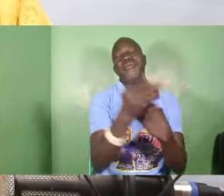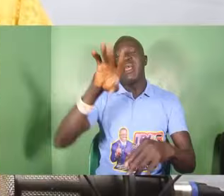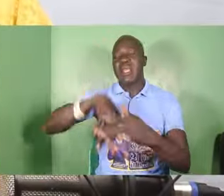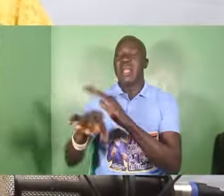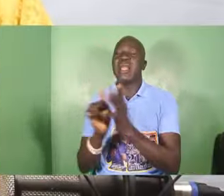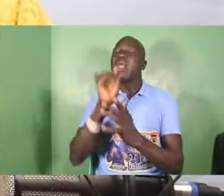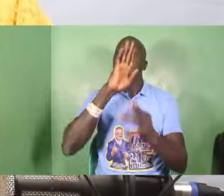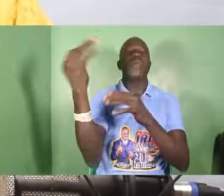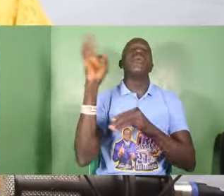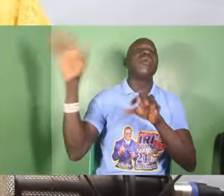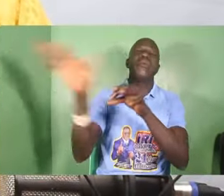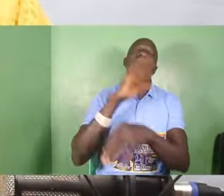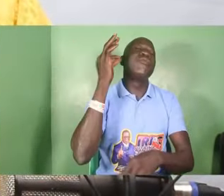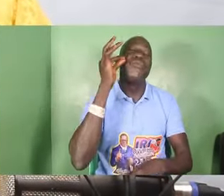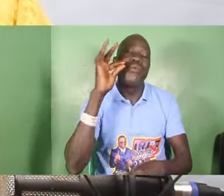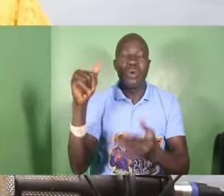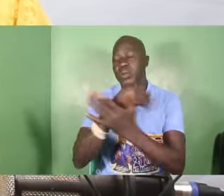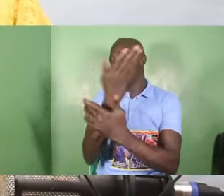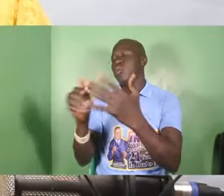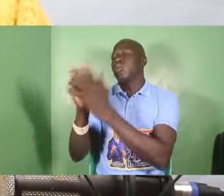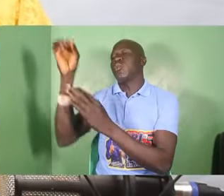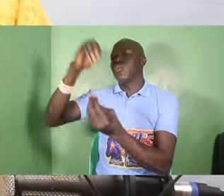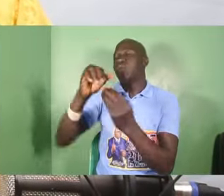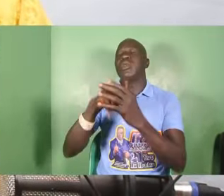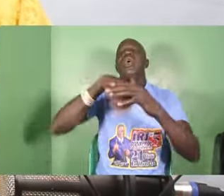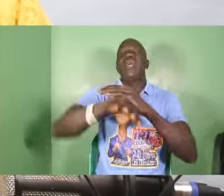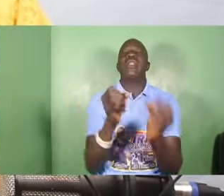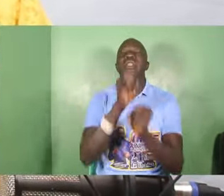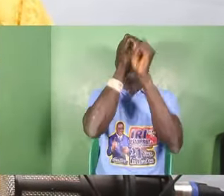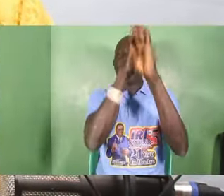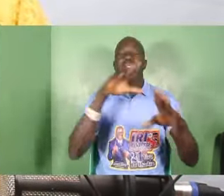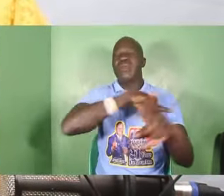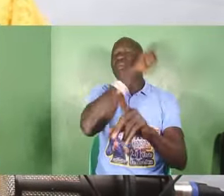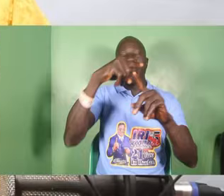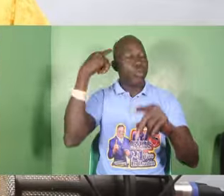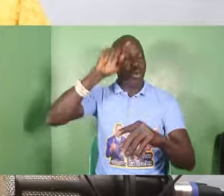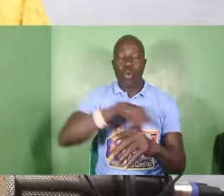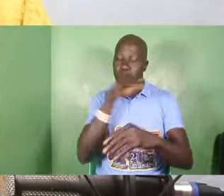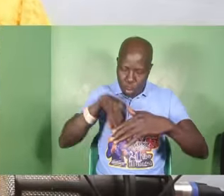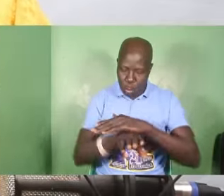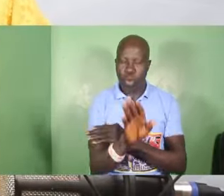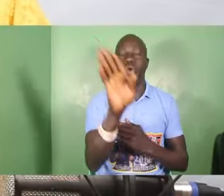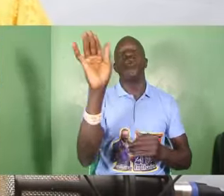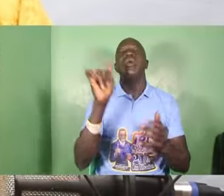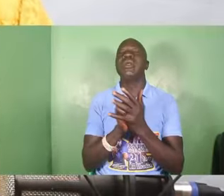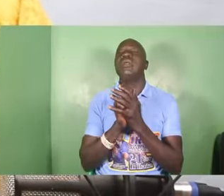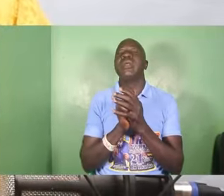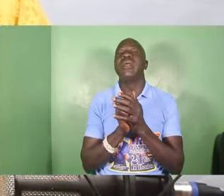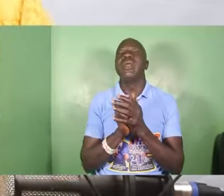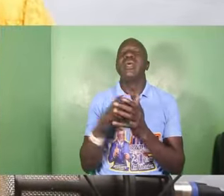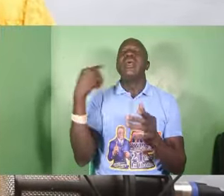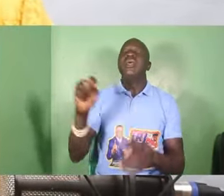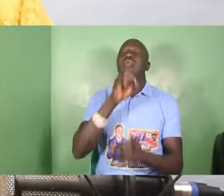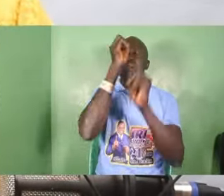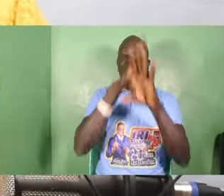year in Jesus. It's going to be a multiple of you. Let it be not until when you come back. Let it